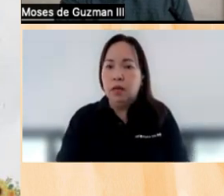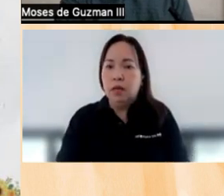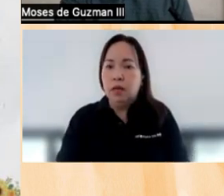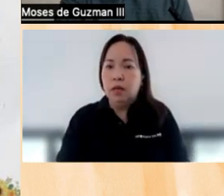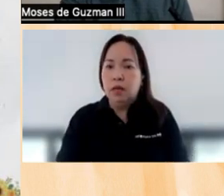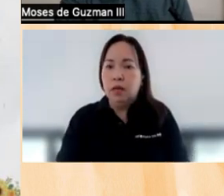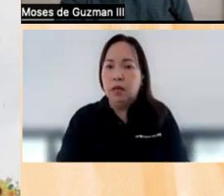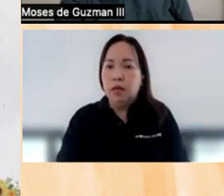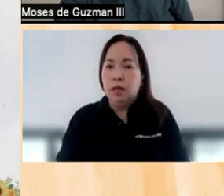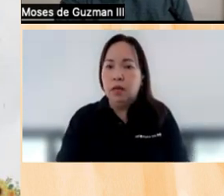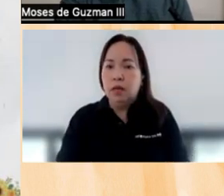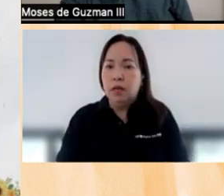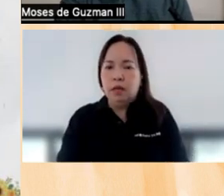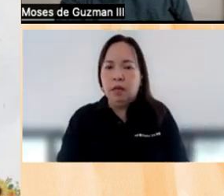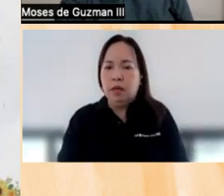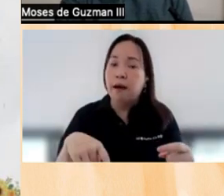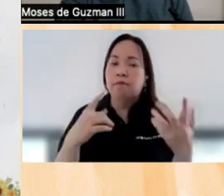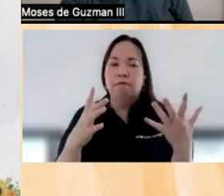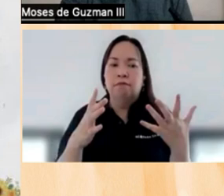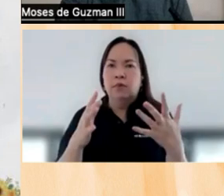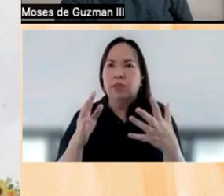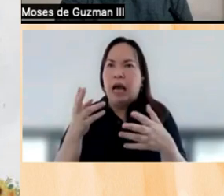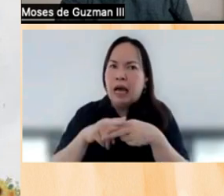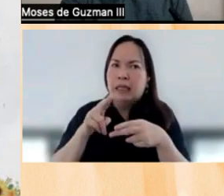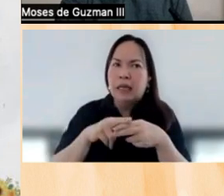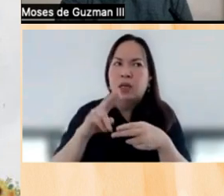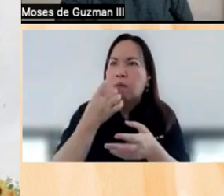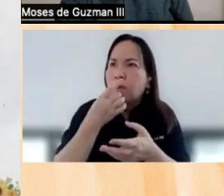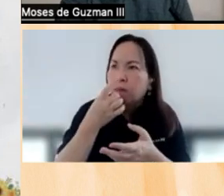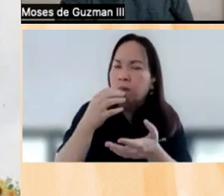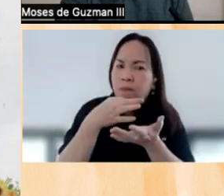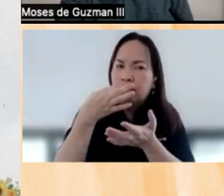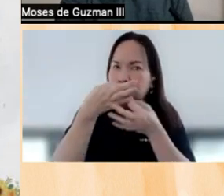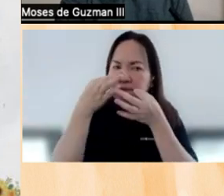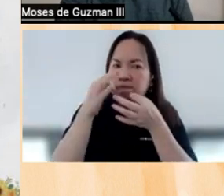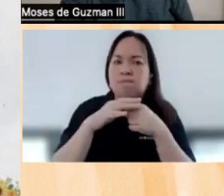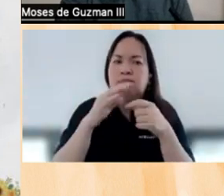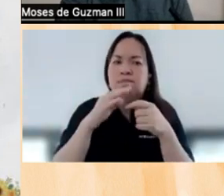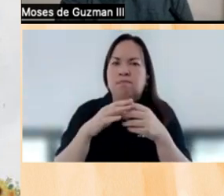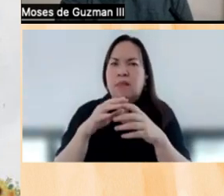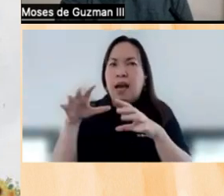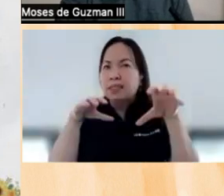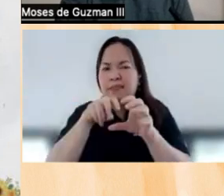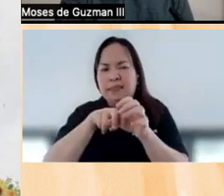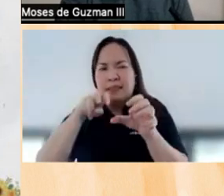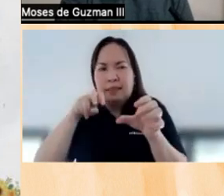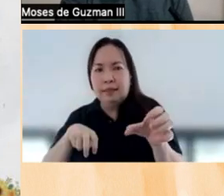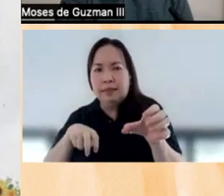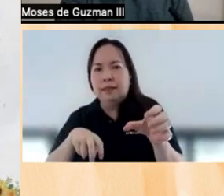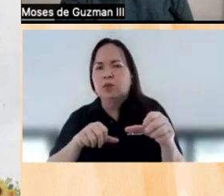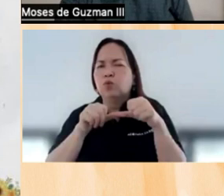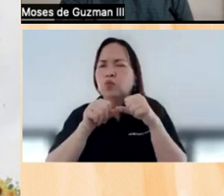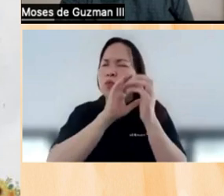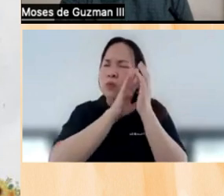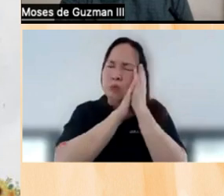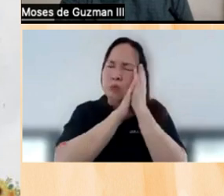Aside from knowing the risk factors and warning signs of suicide, it is important to identify whether